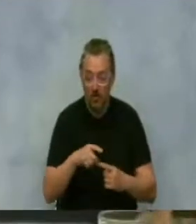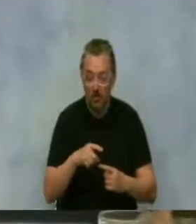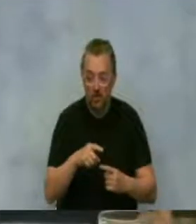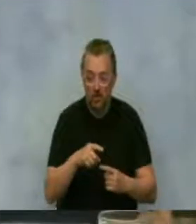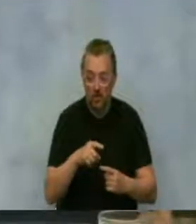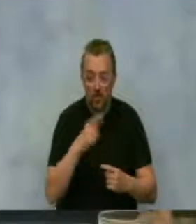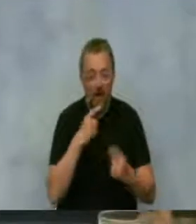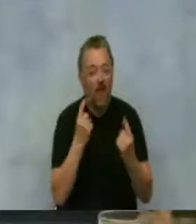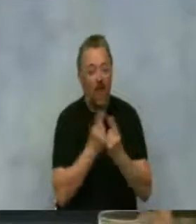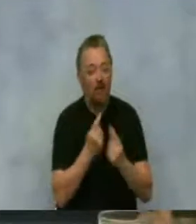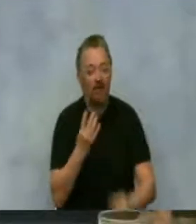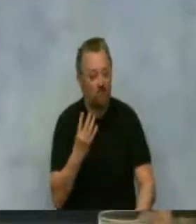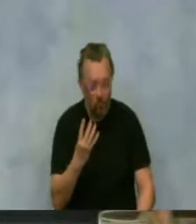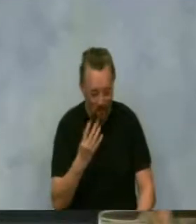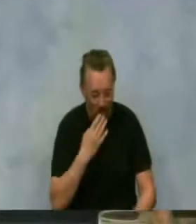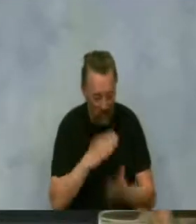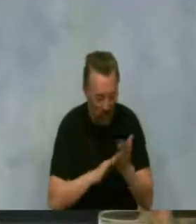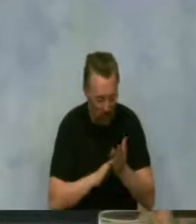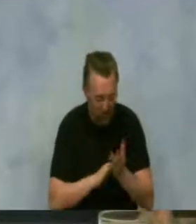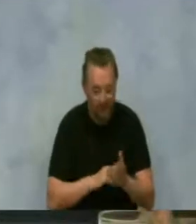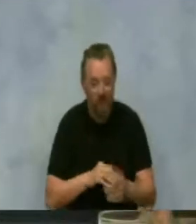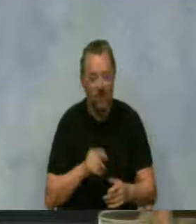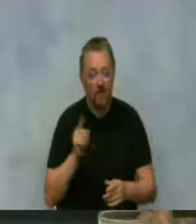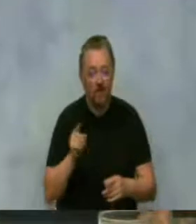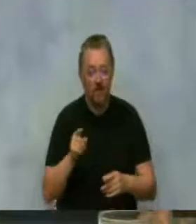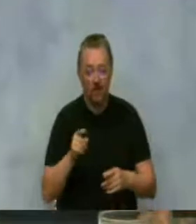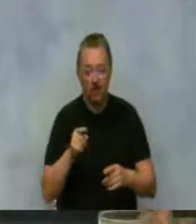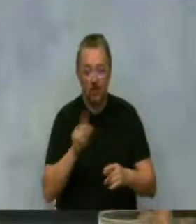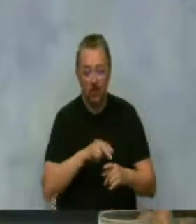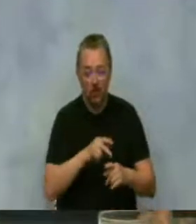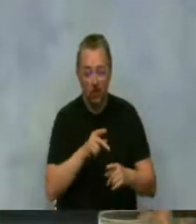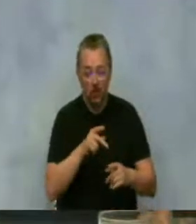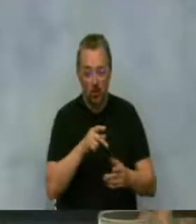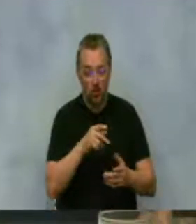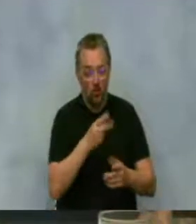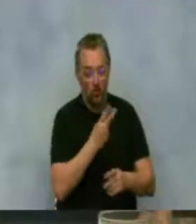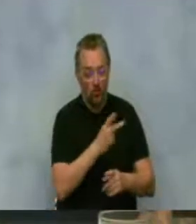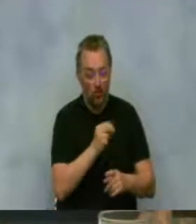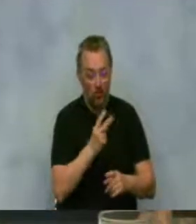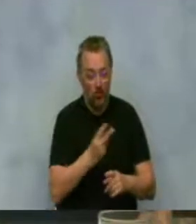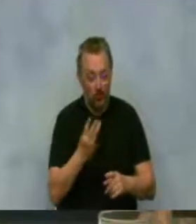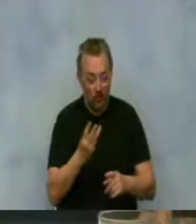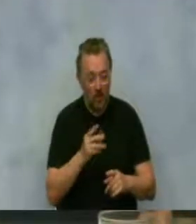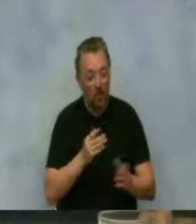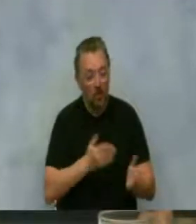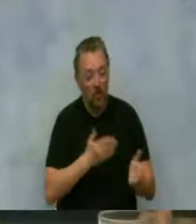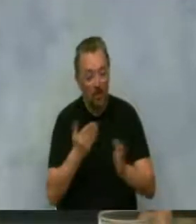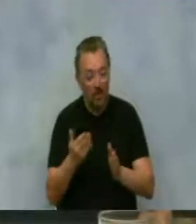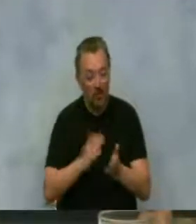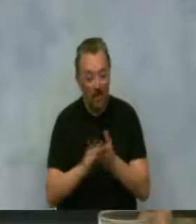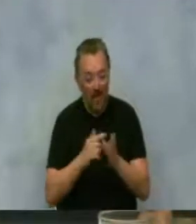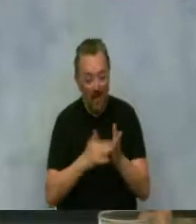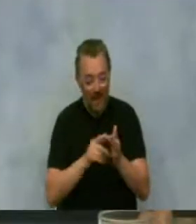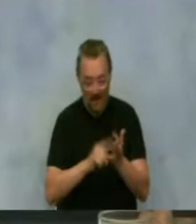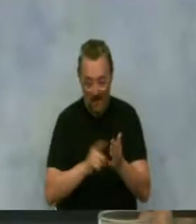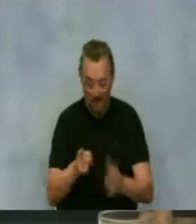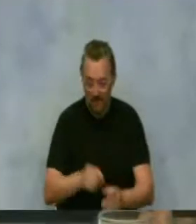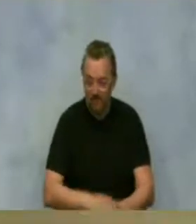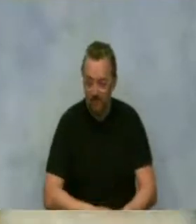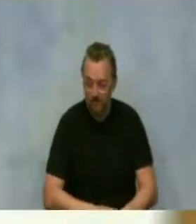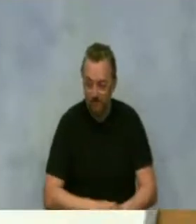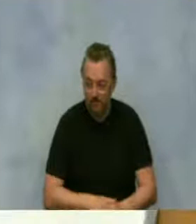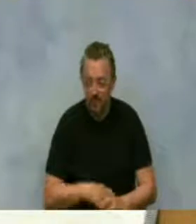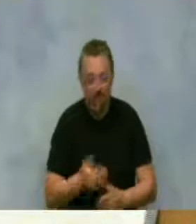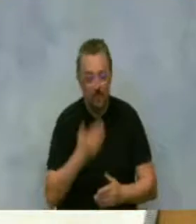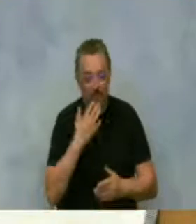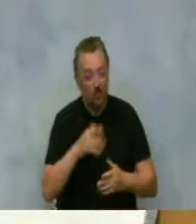Item budget monitoring 22-23 housing and technical resources. Back to you, Hazel. Thank you, Chair. Again, the purpose of